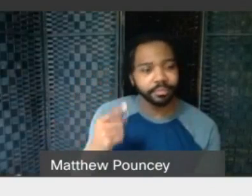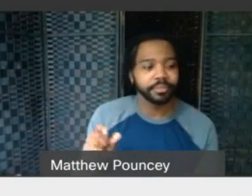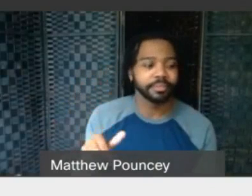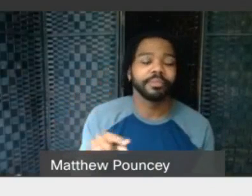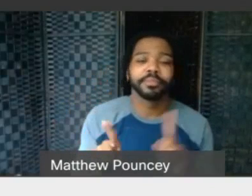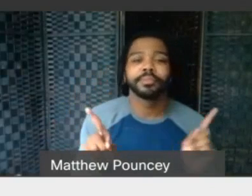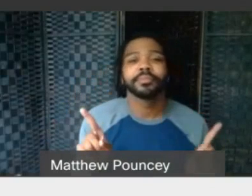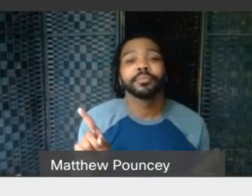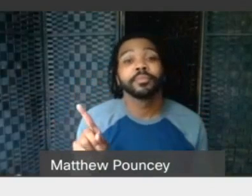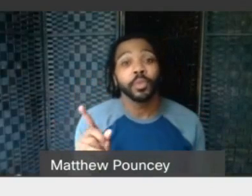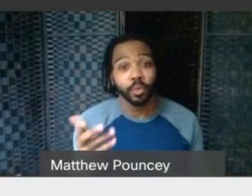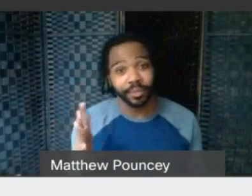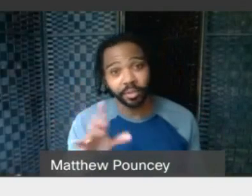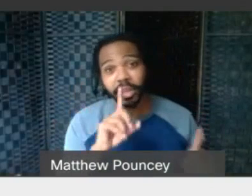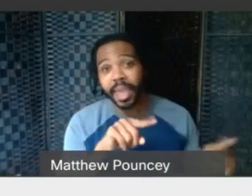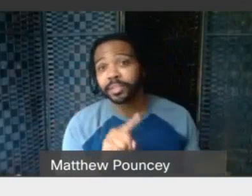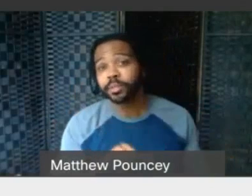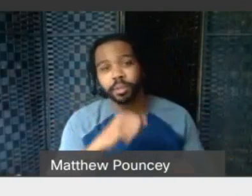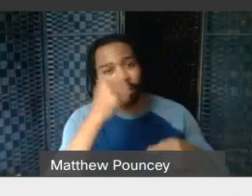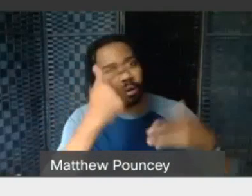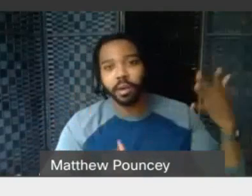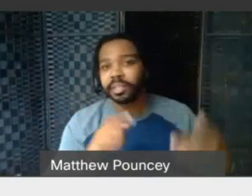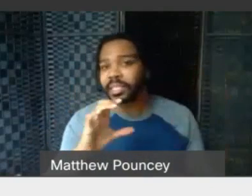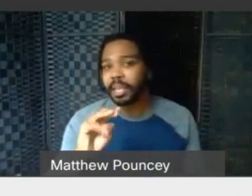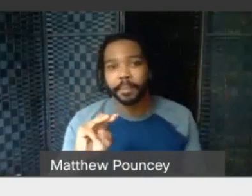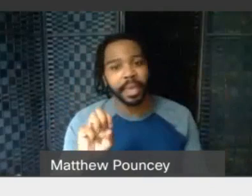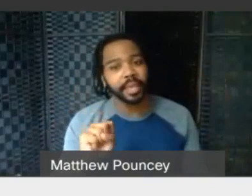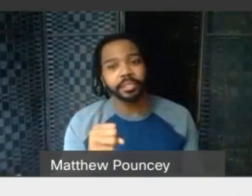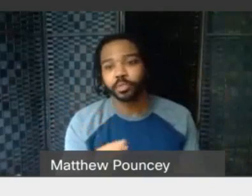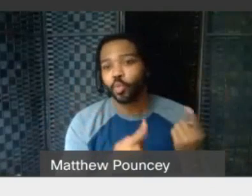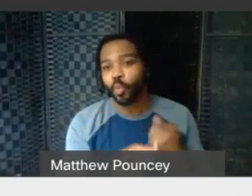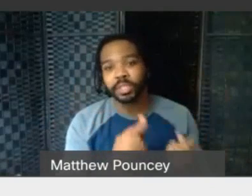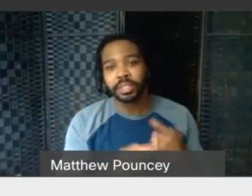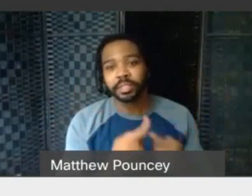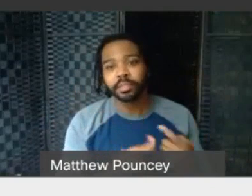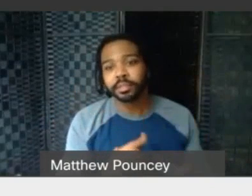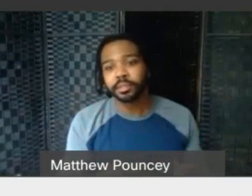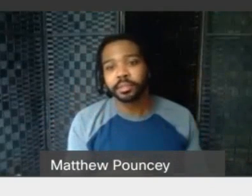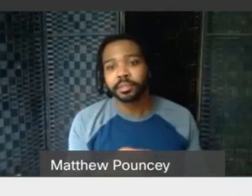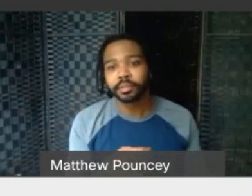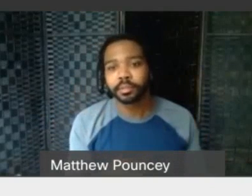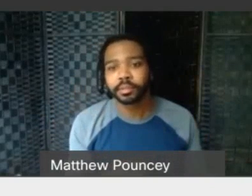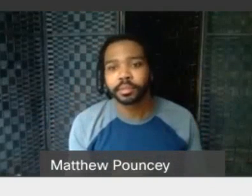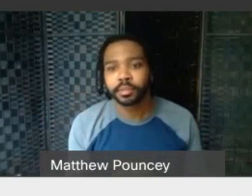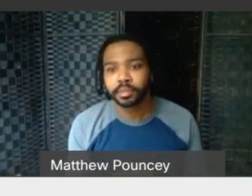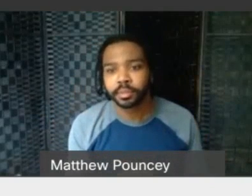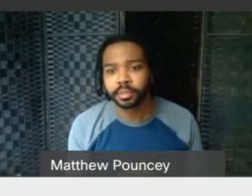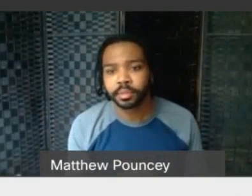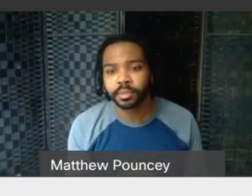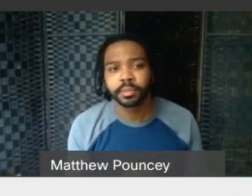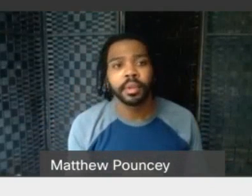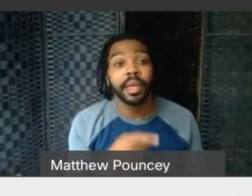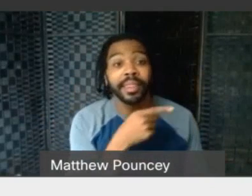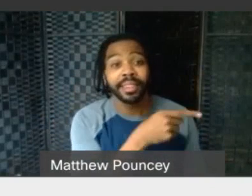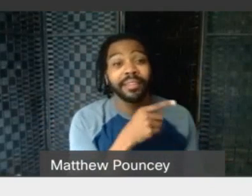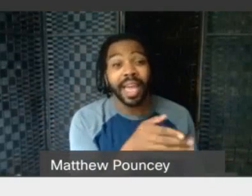We have answered all of CMS's questions. They asked a new one that's got us a little